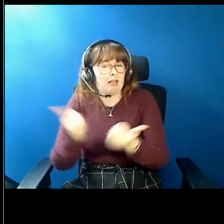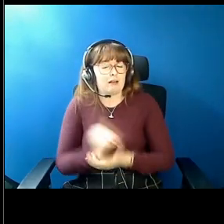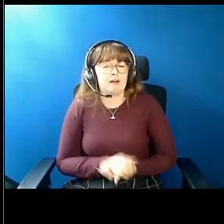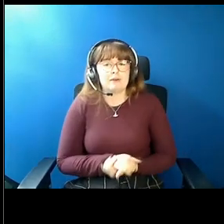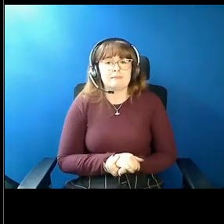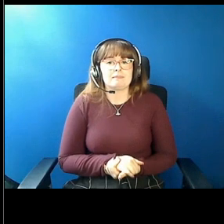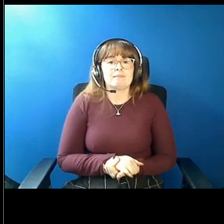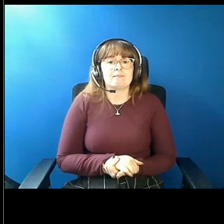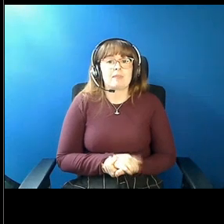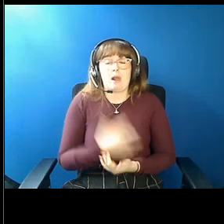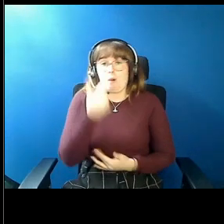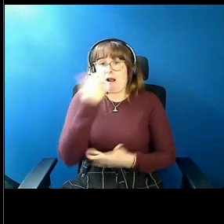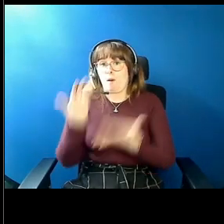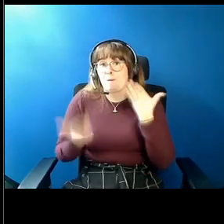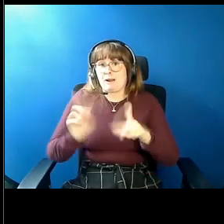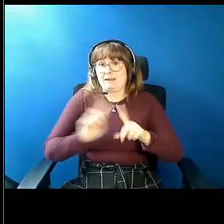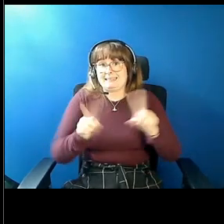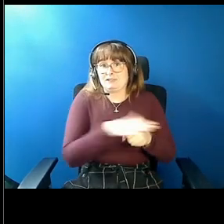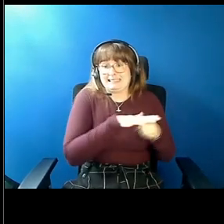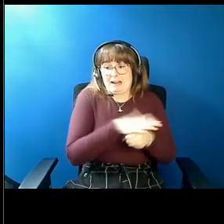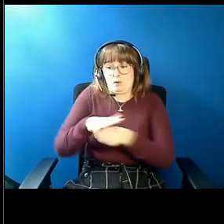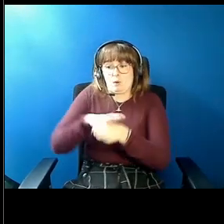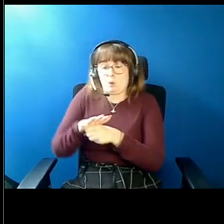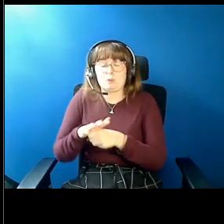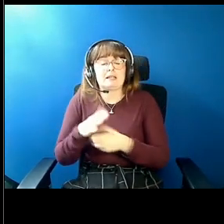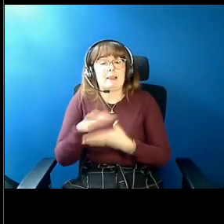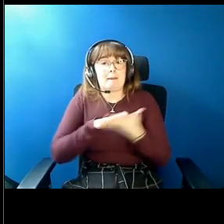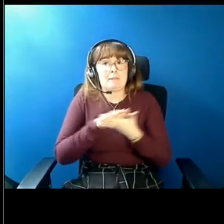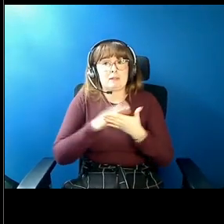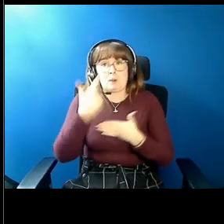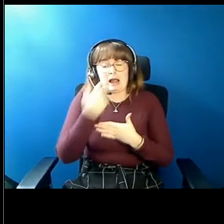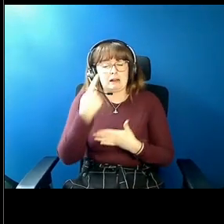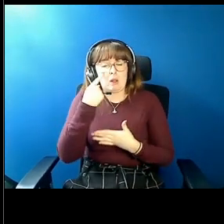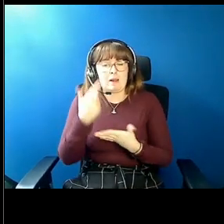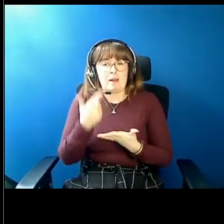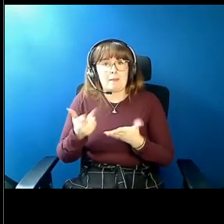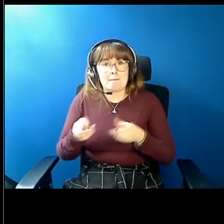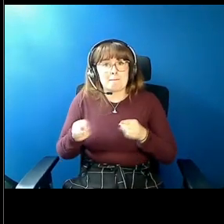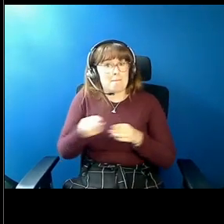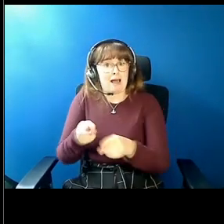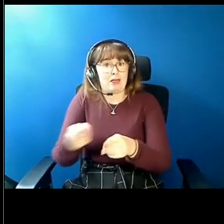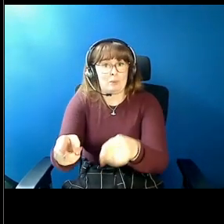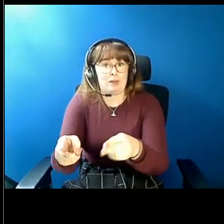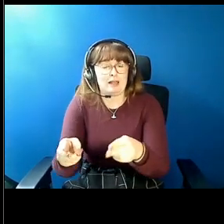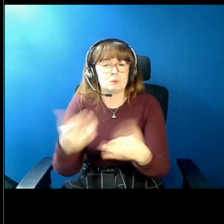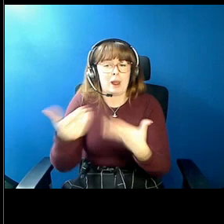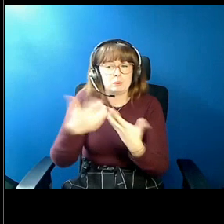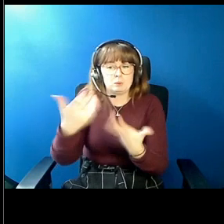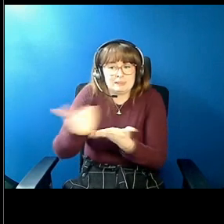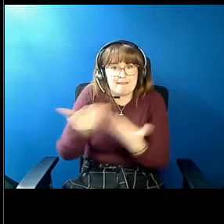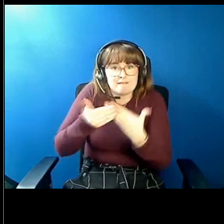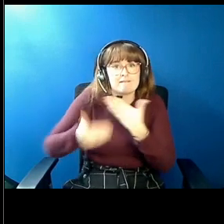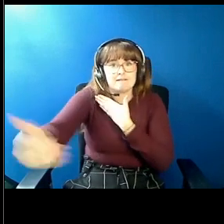different scenarios over time, we're able to identify an optimal pathway with indicative costs and savings to help achieve that end